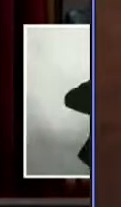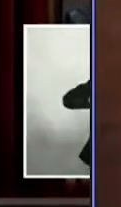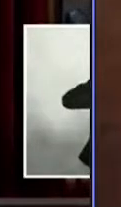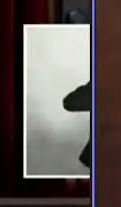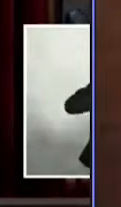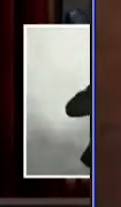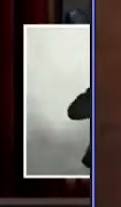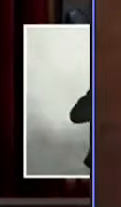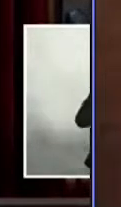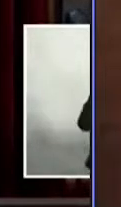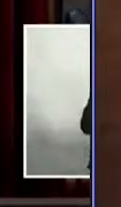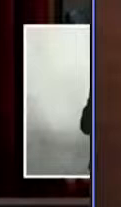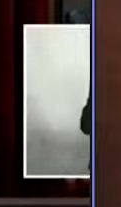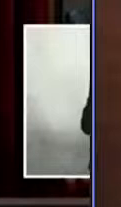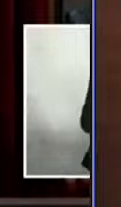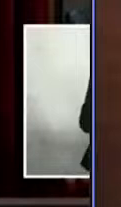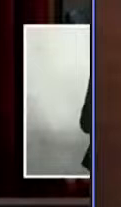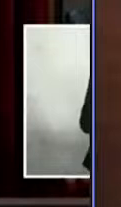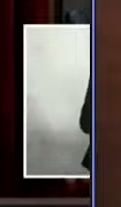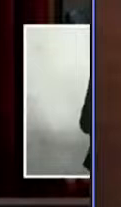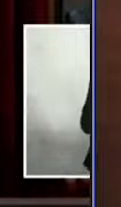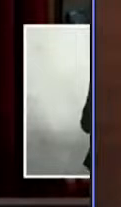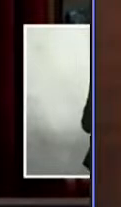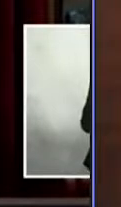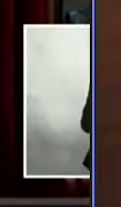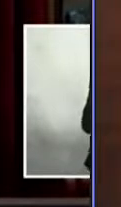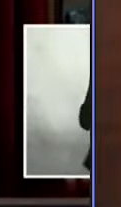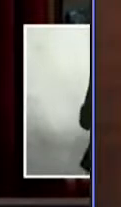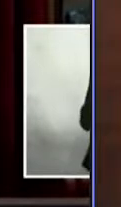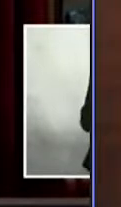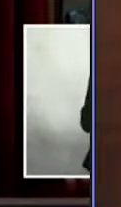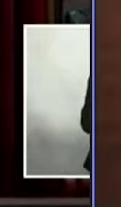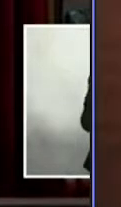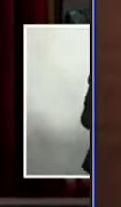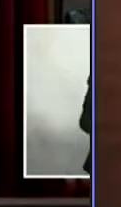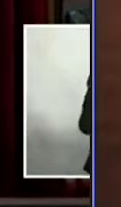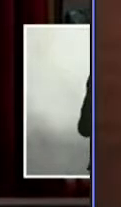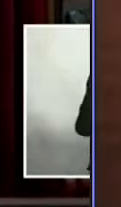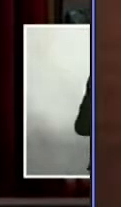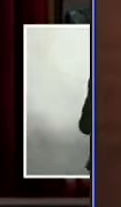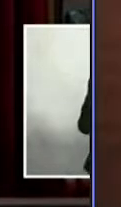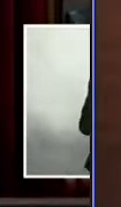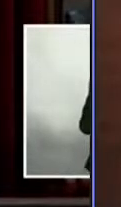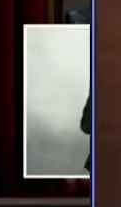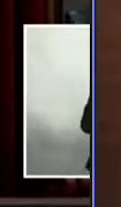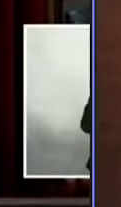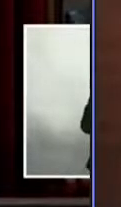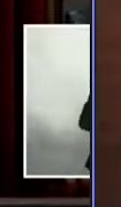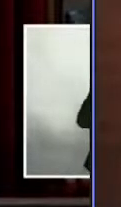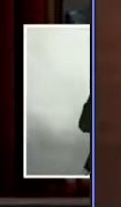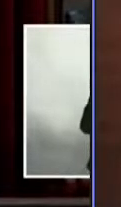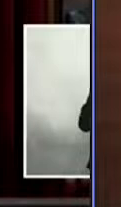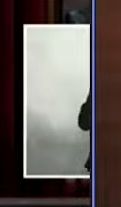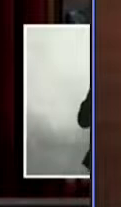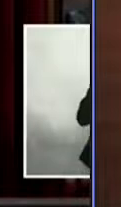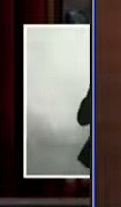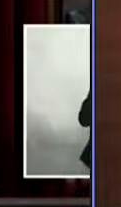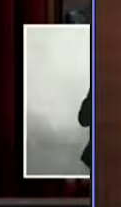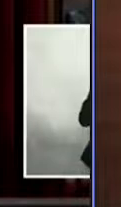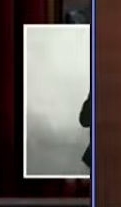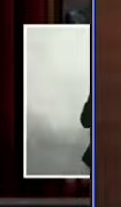information for policy and strategy information and the identification of spatial economic interventions through gathering of economic